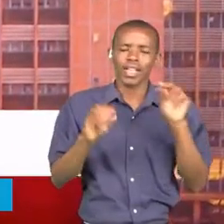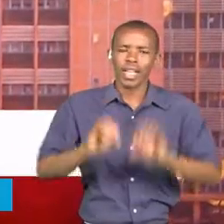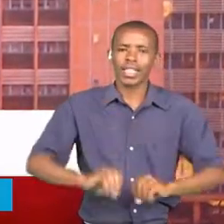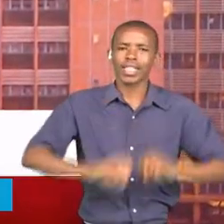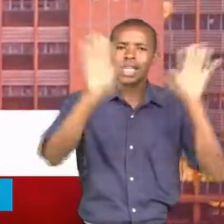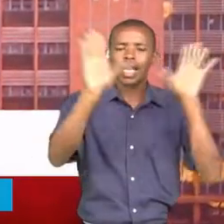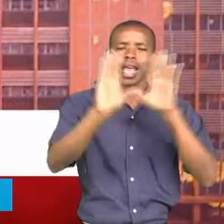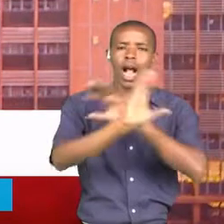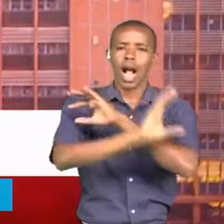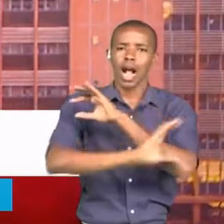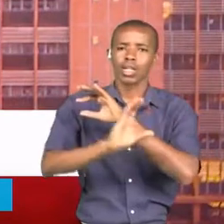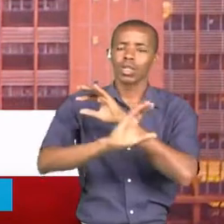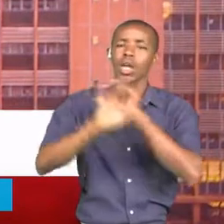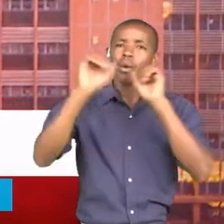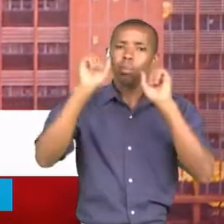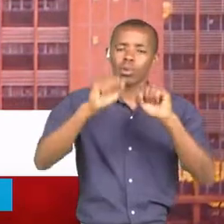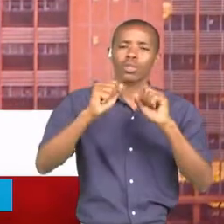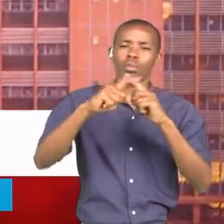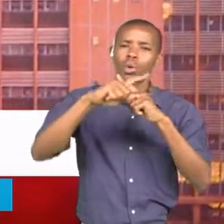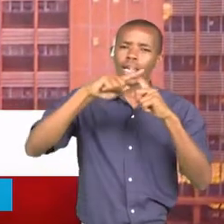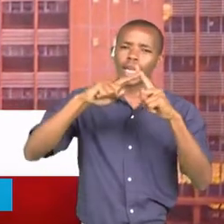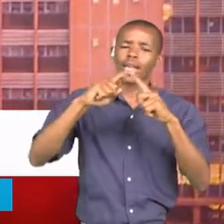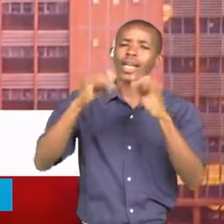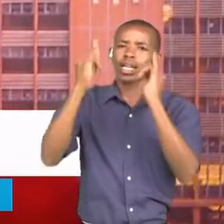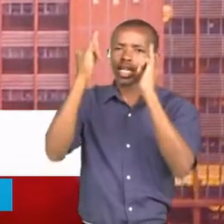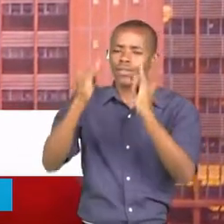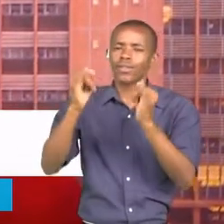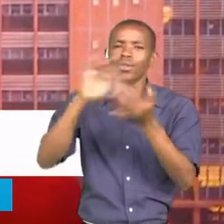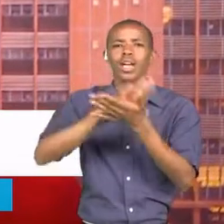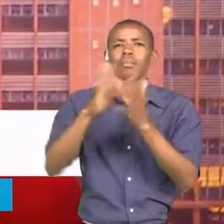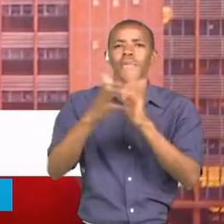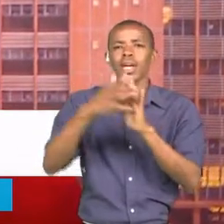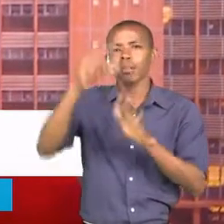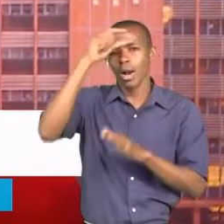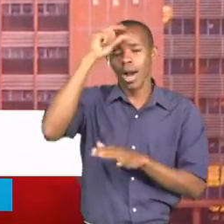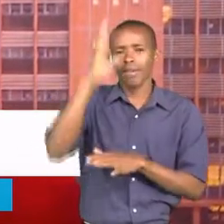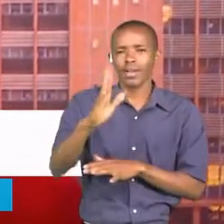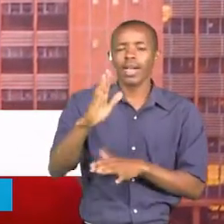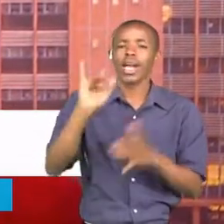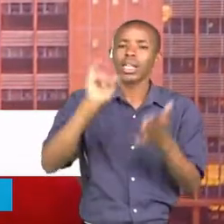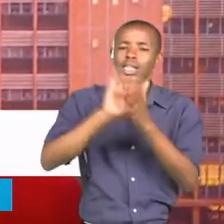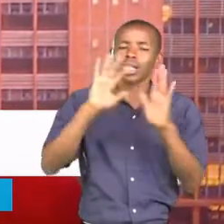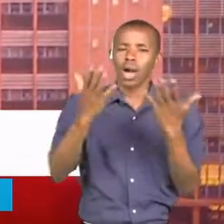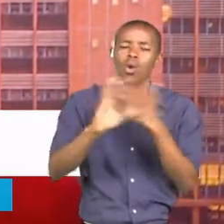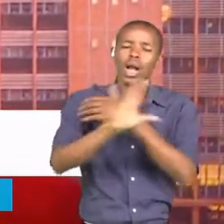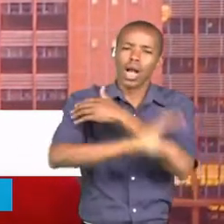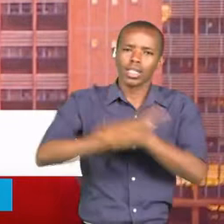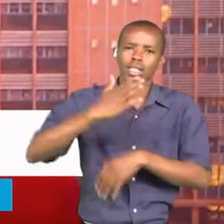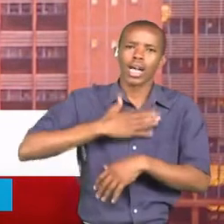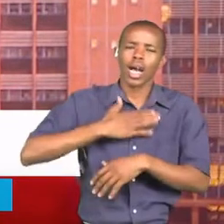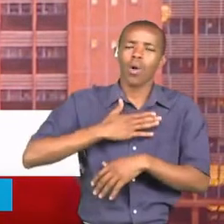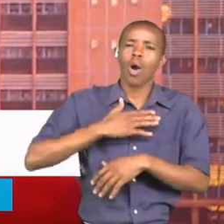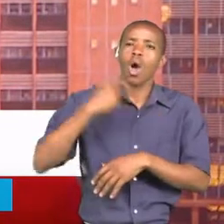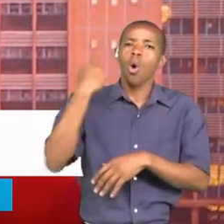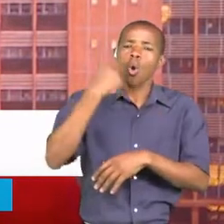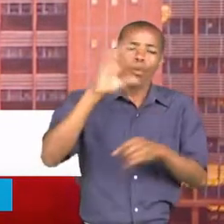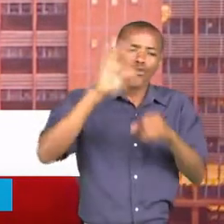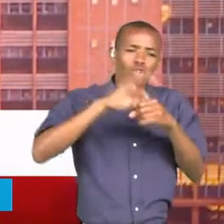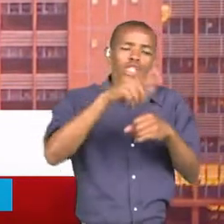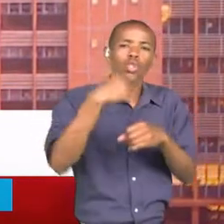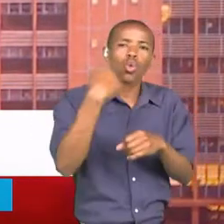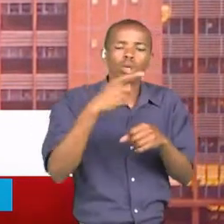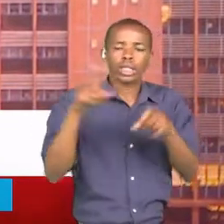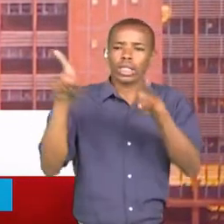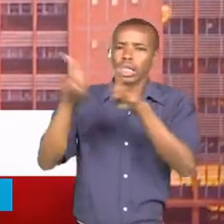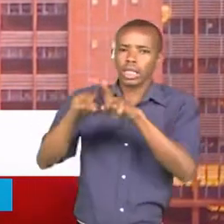this country that you can murder a person and still be a governor. That's how this country is. And who are the people who vote for these people? The same